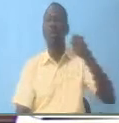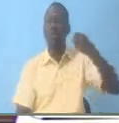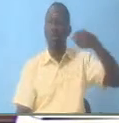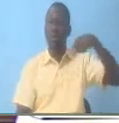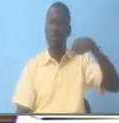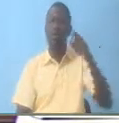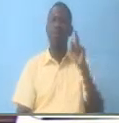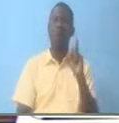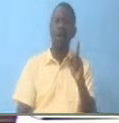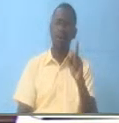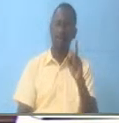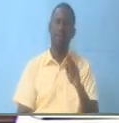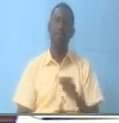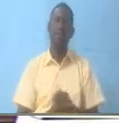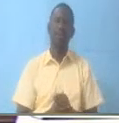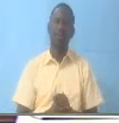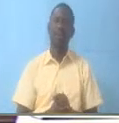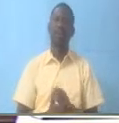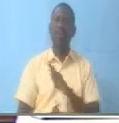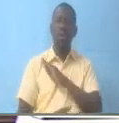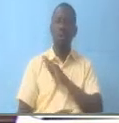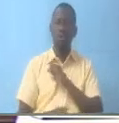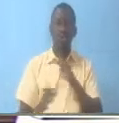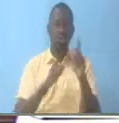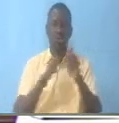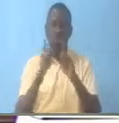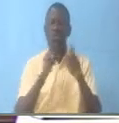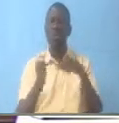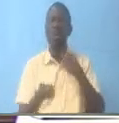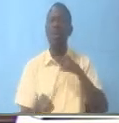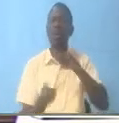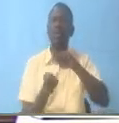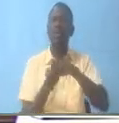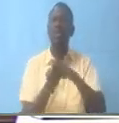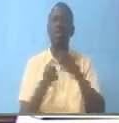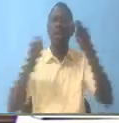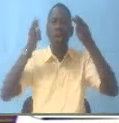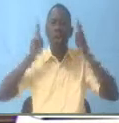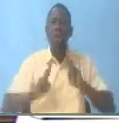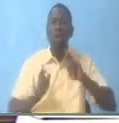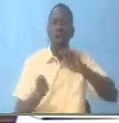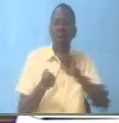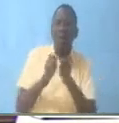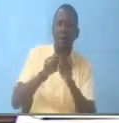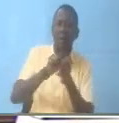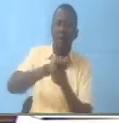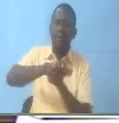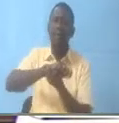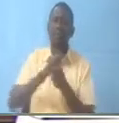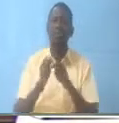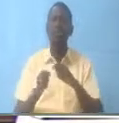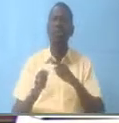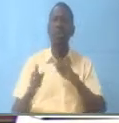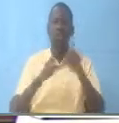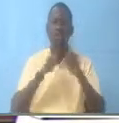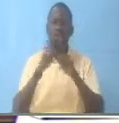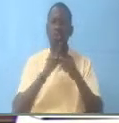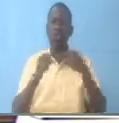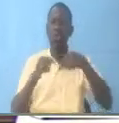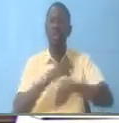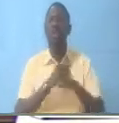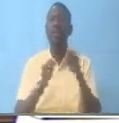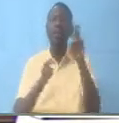will also deal with some of the amendments that you tabled before the National Assembly during your tenure